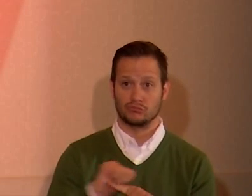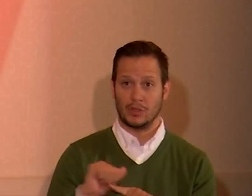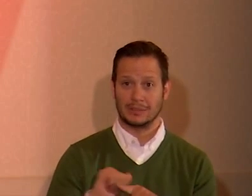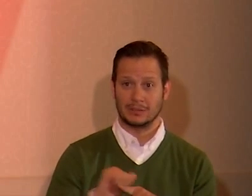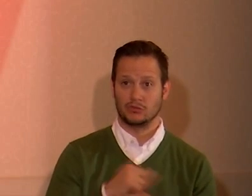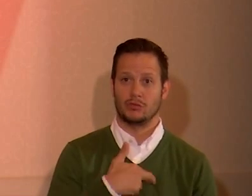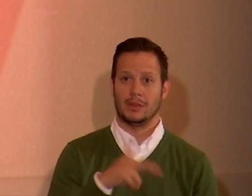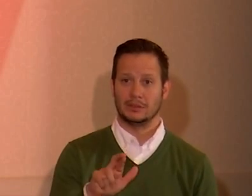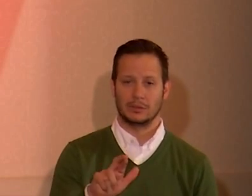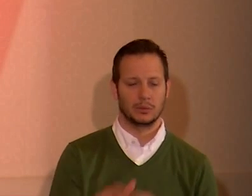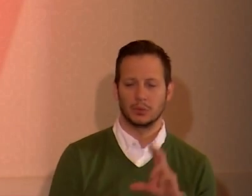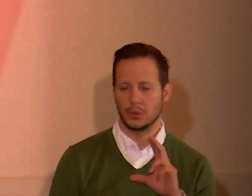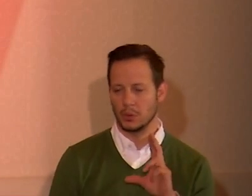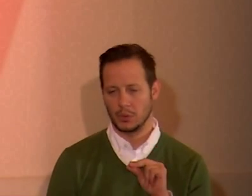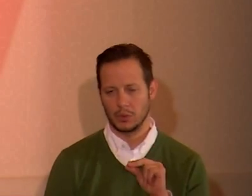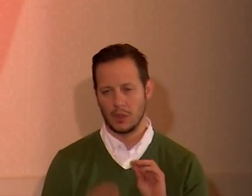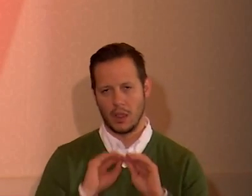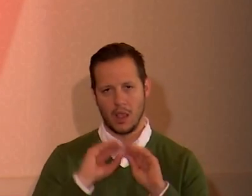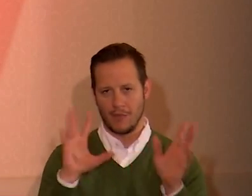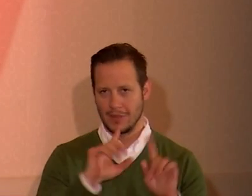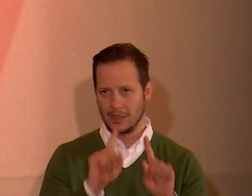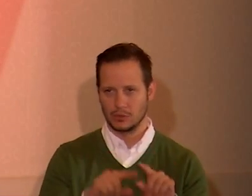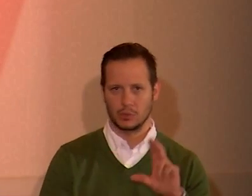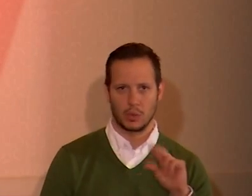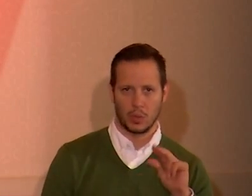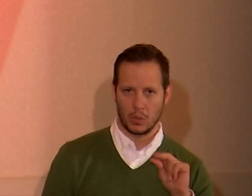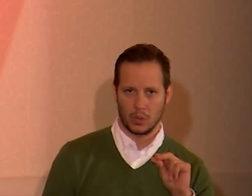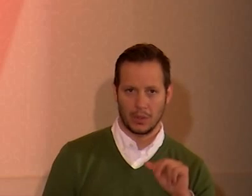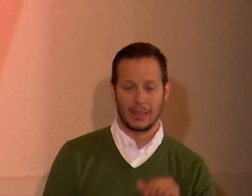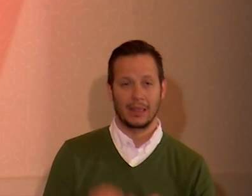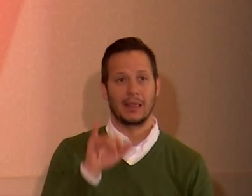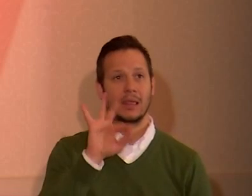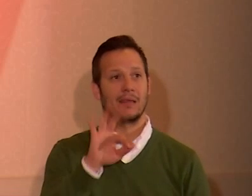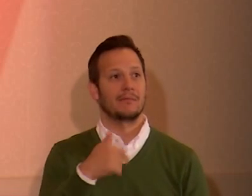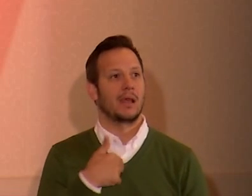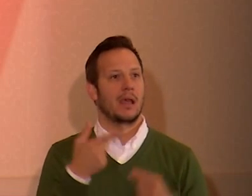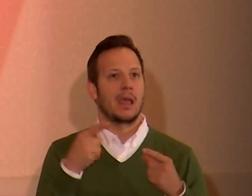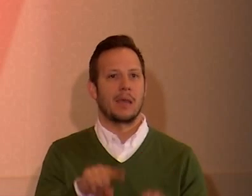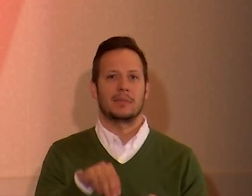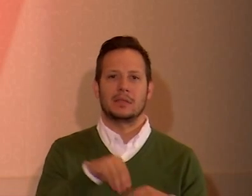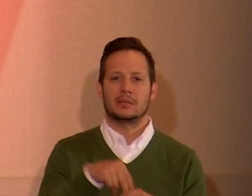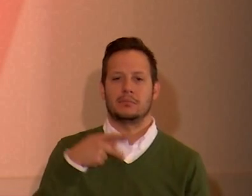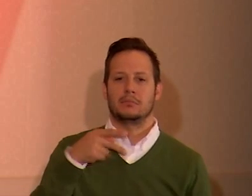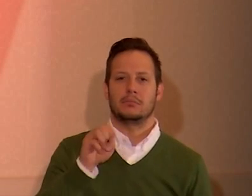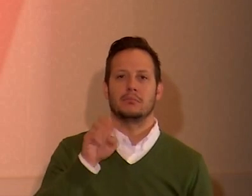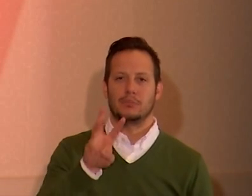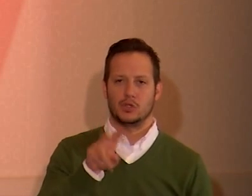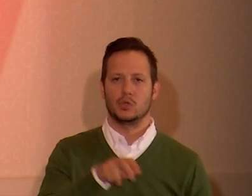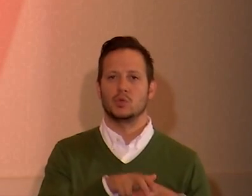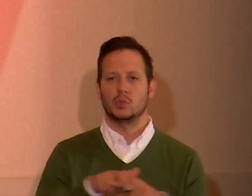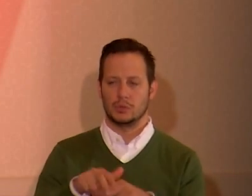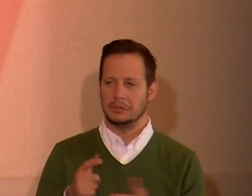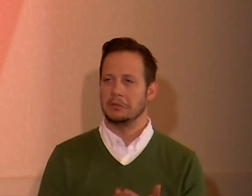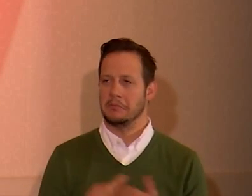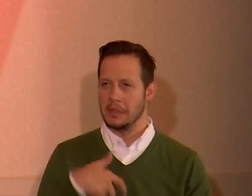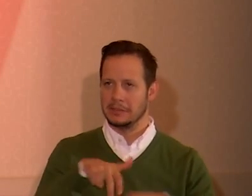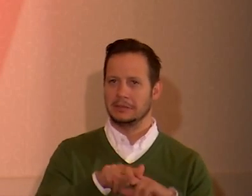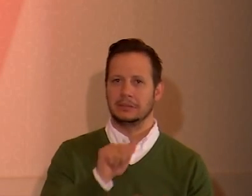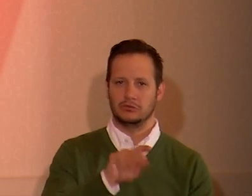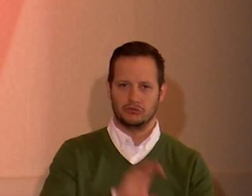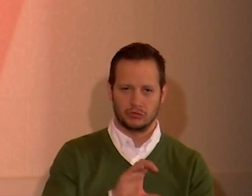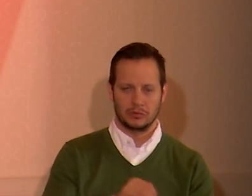is obviously no. If I ever happen to be sitting in a pew, I do that sometimes, and I